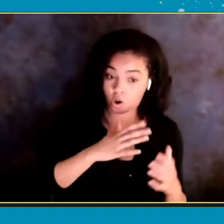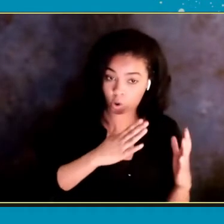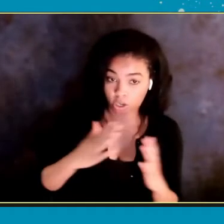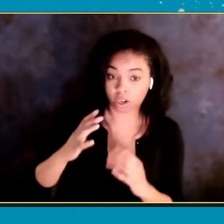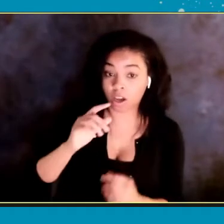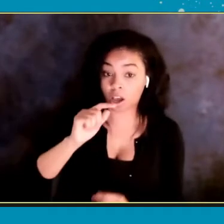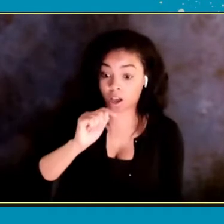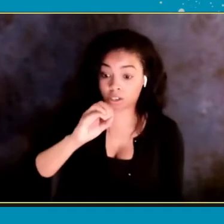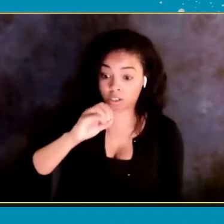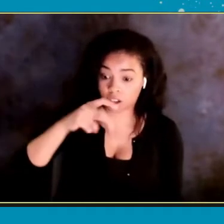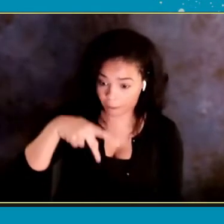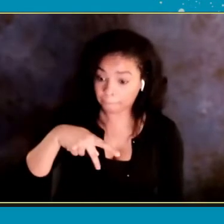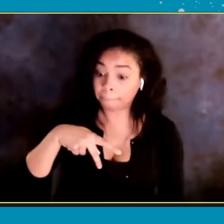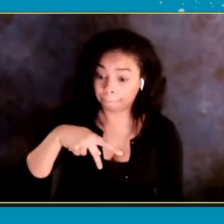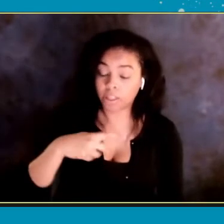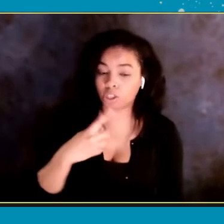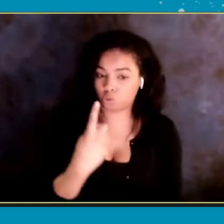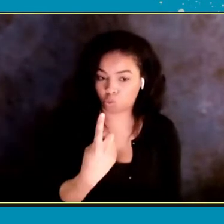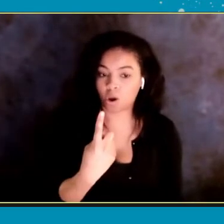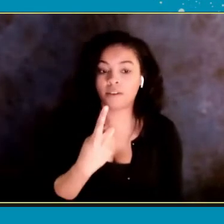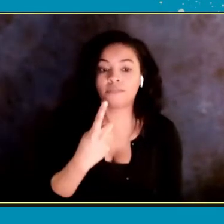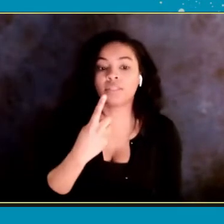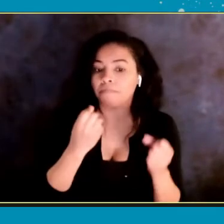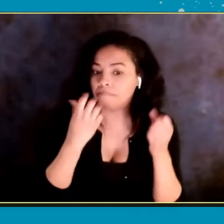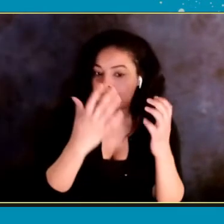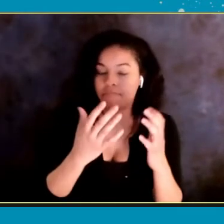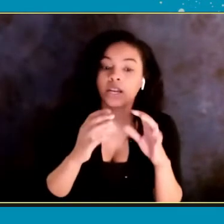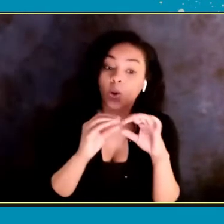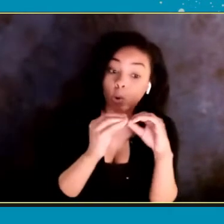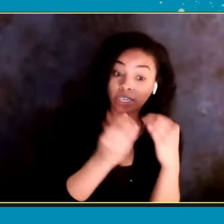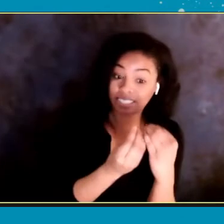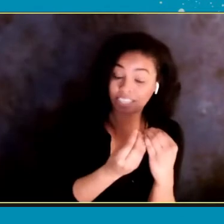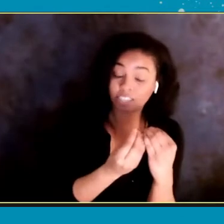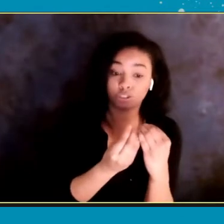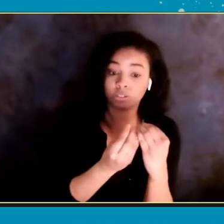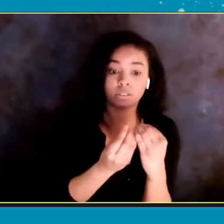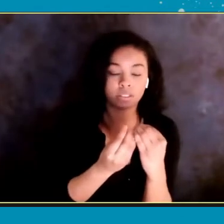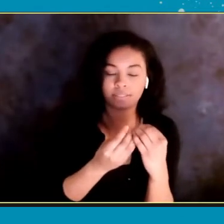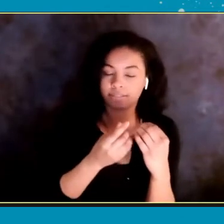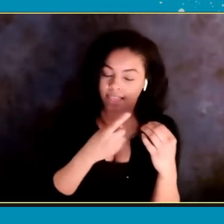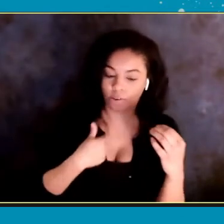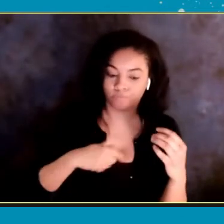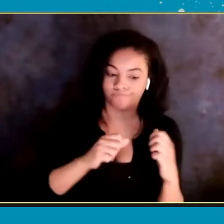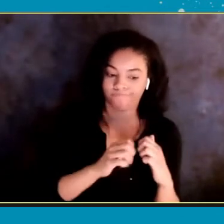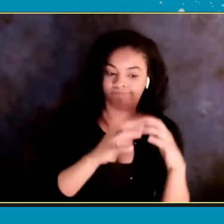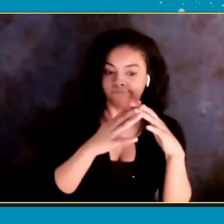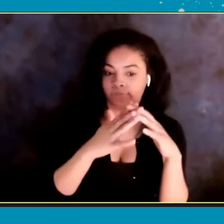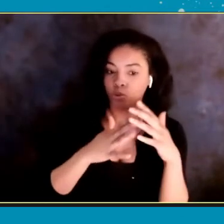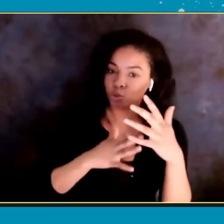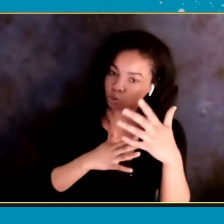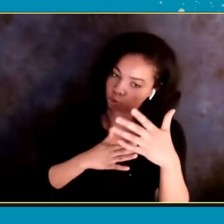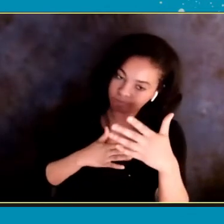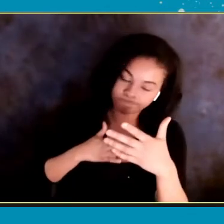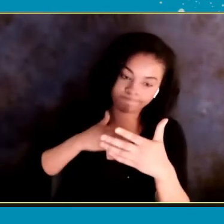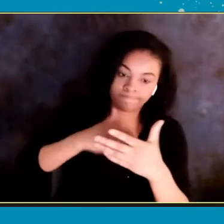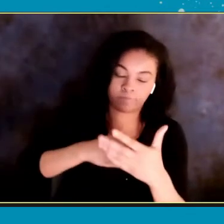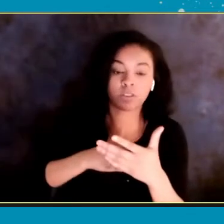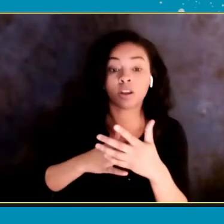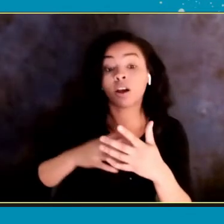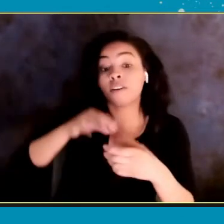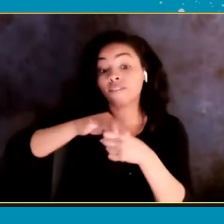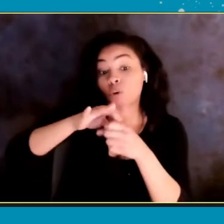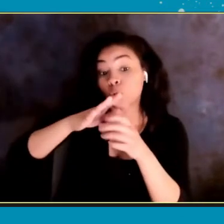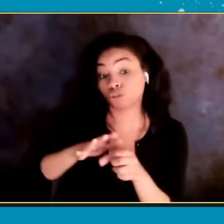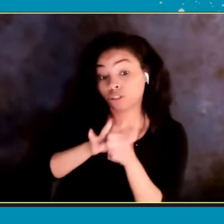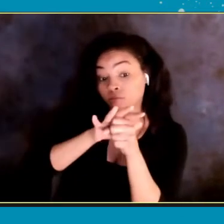one of many organizations that have come together to oppose voter suppression in the state of Texas. So we're not doing it alone. We're working